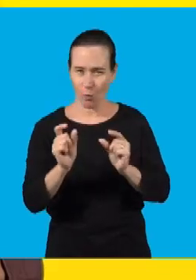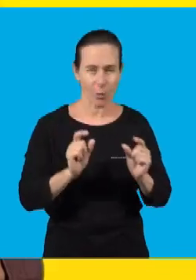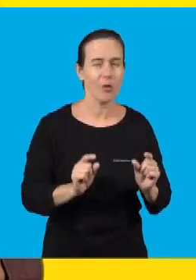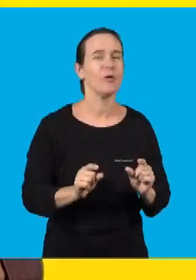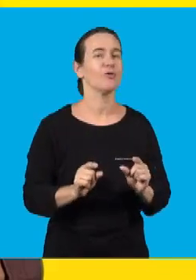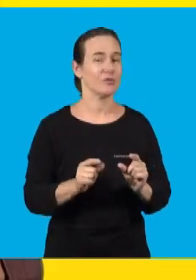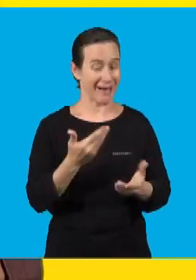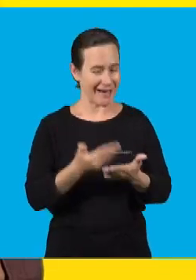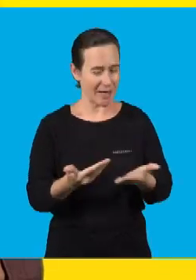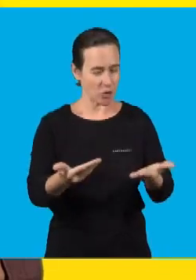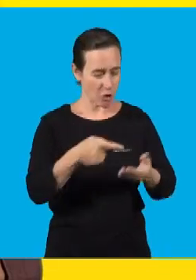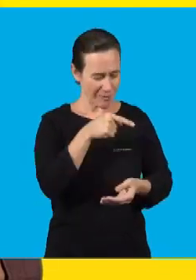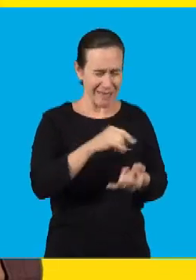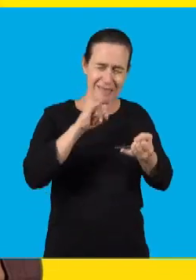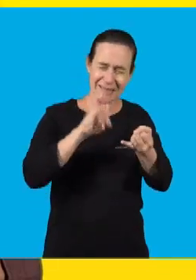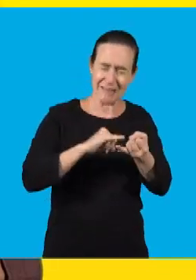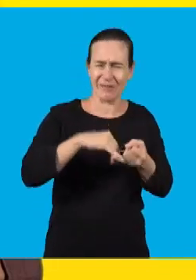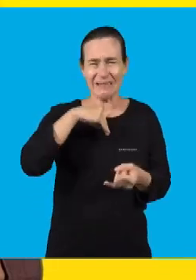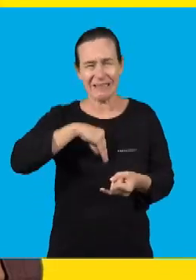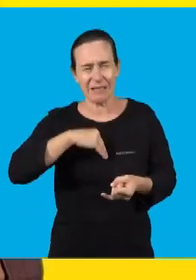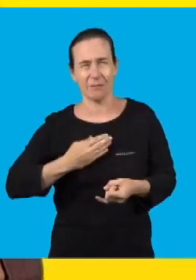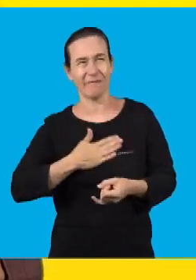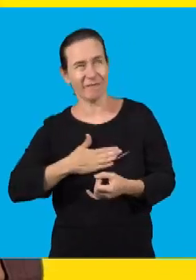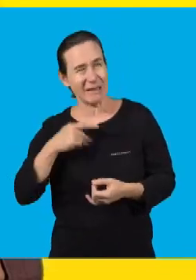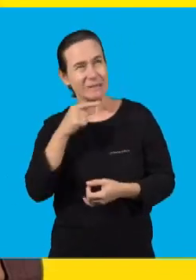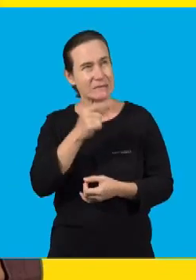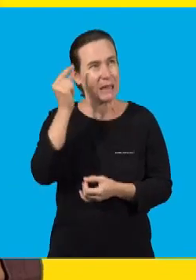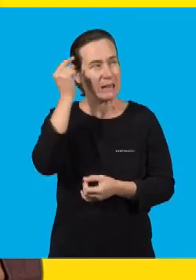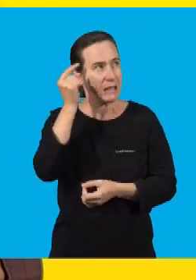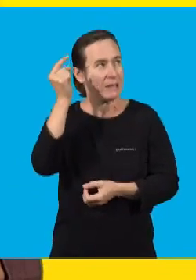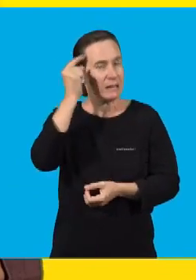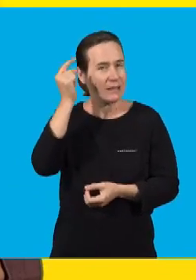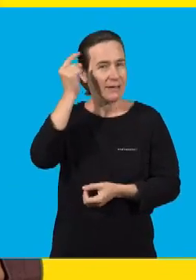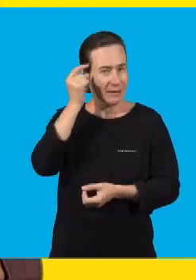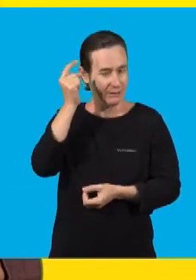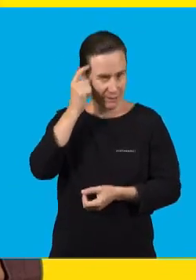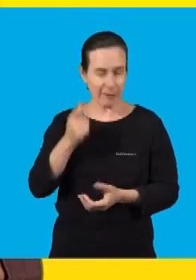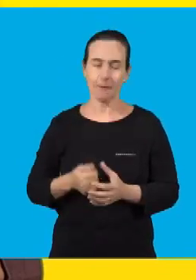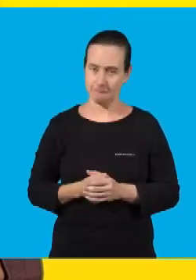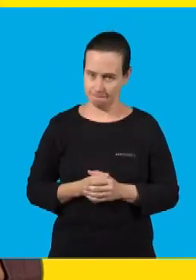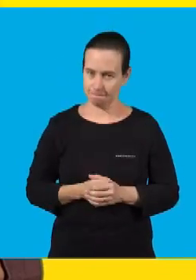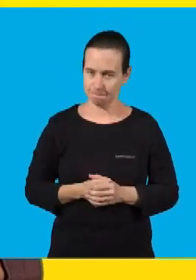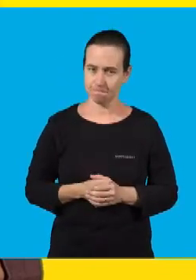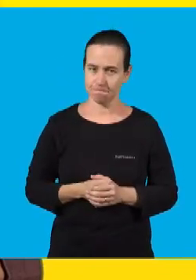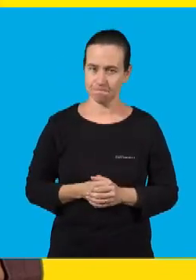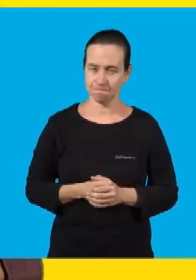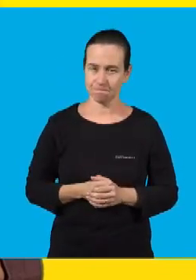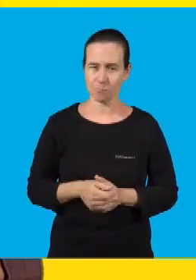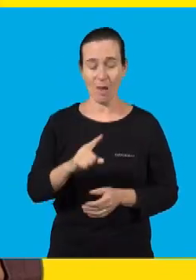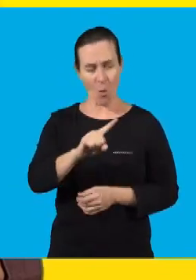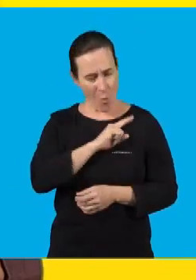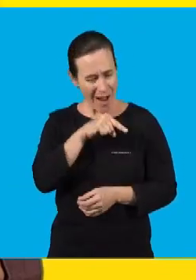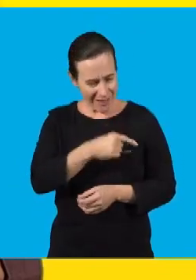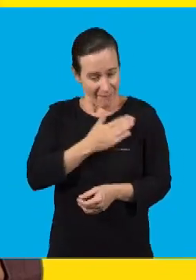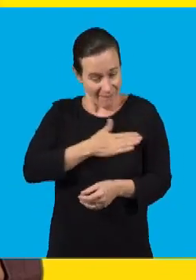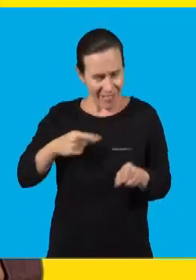text identifies what his mind is loaded with? What is he thinking about, all right?